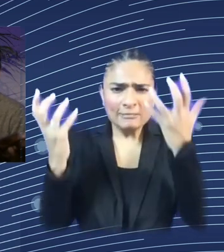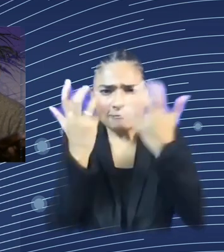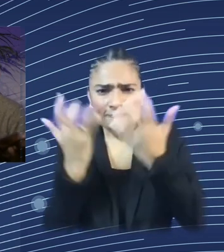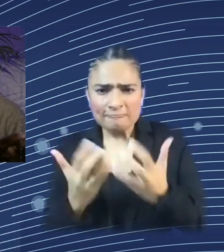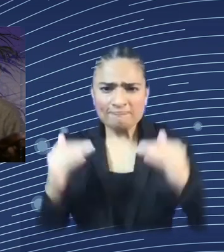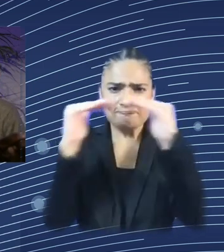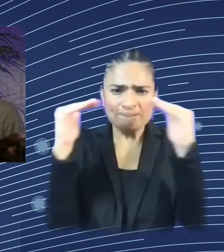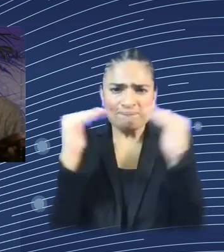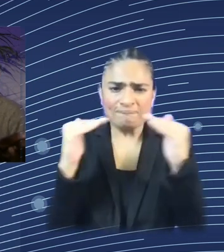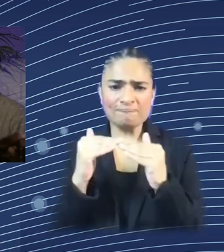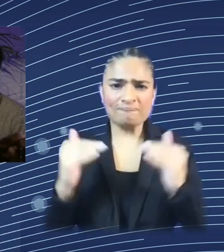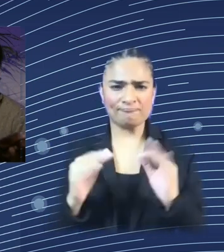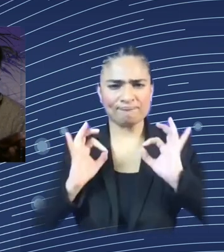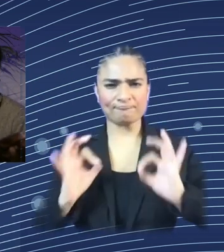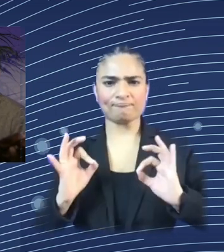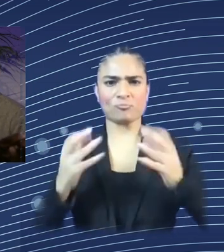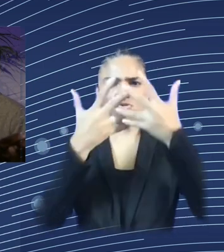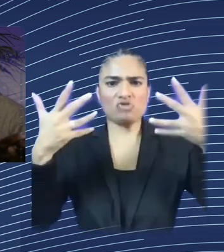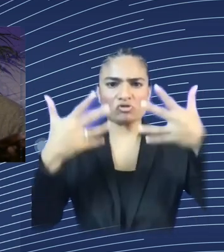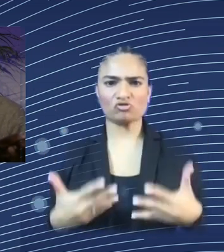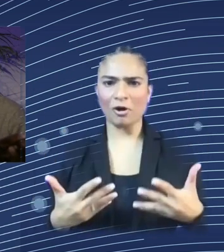for example, from satellite data, when you have